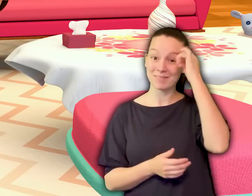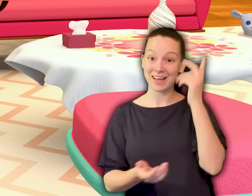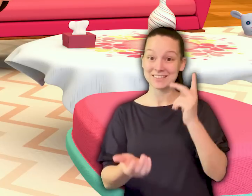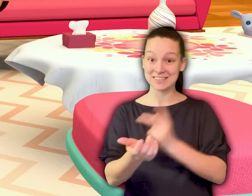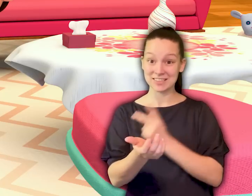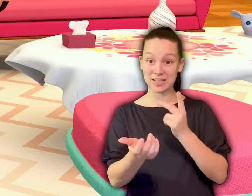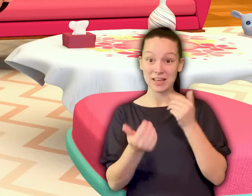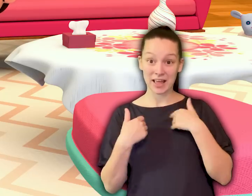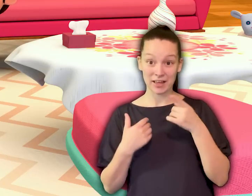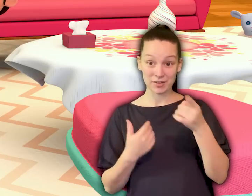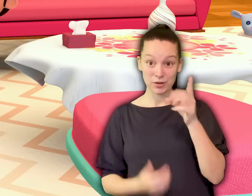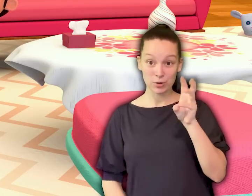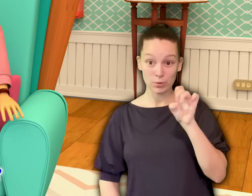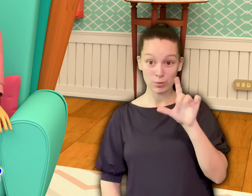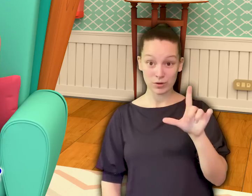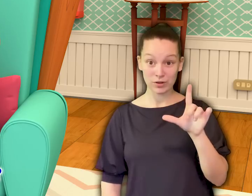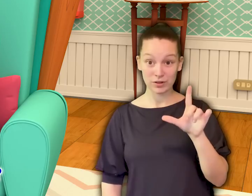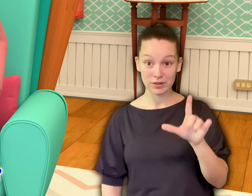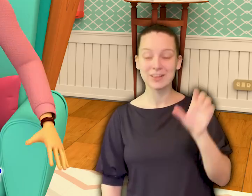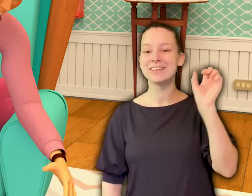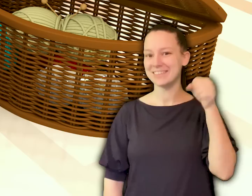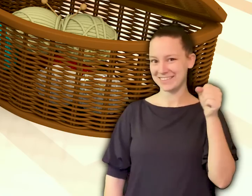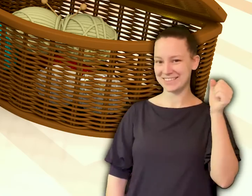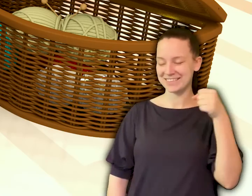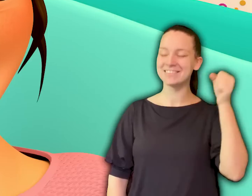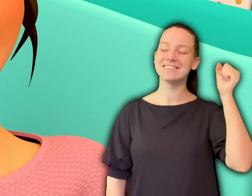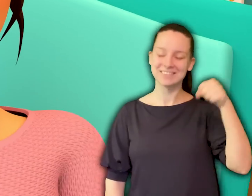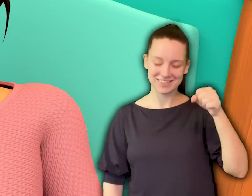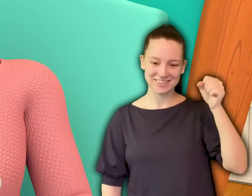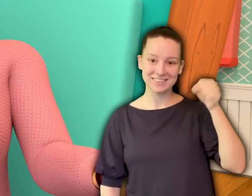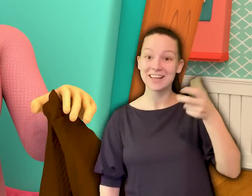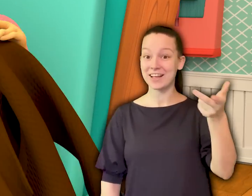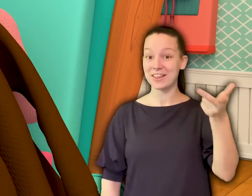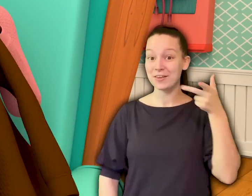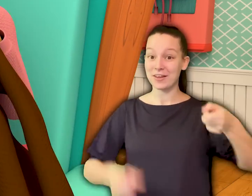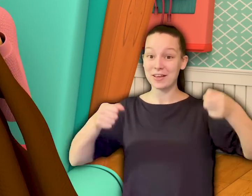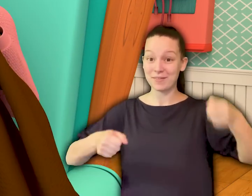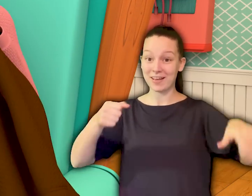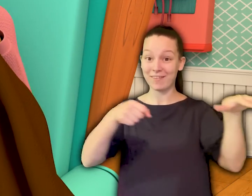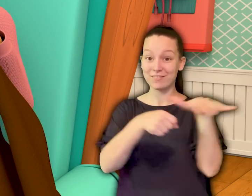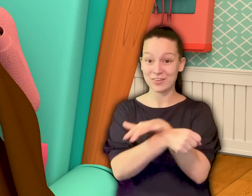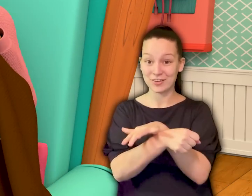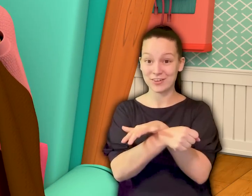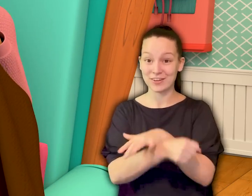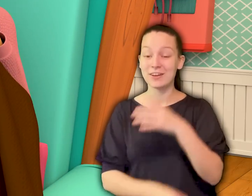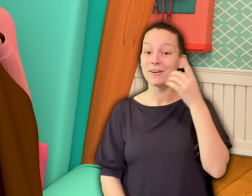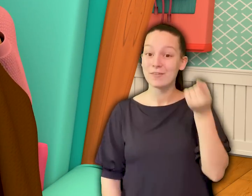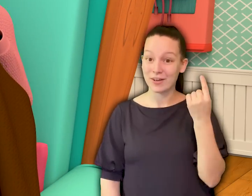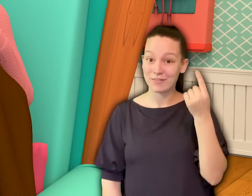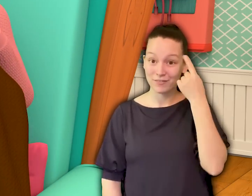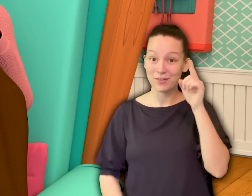baa black sheep have you any wall yes sir yes sir three bags